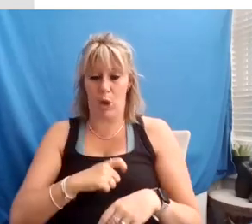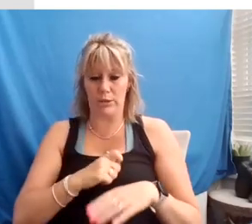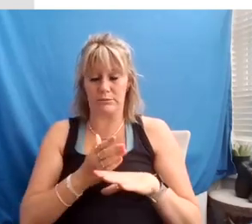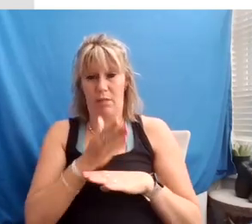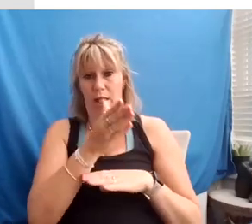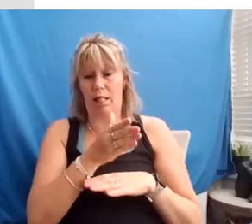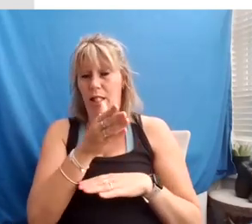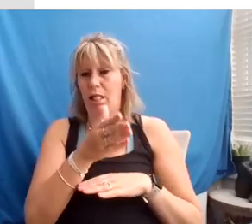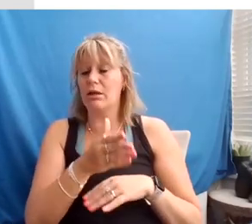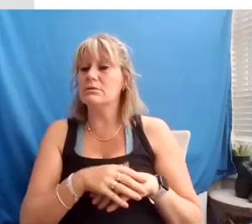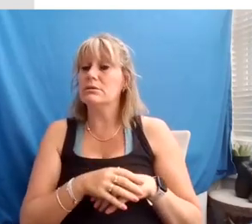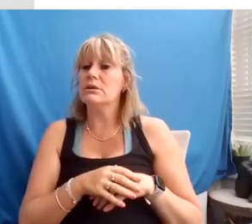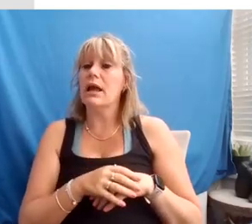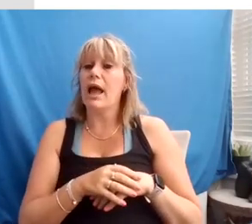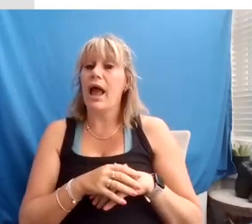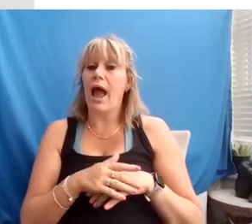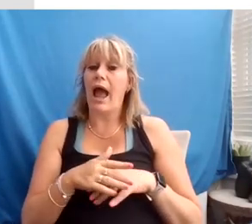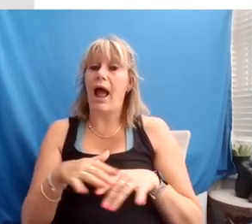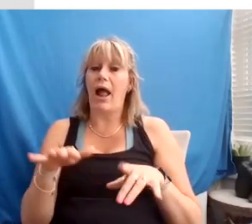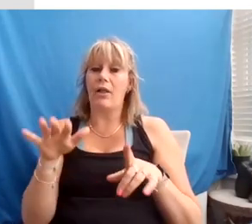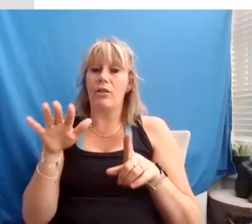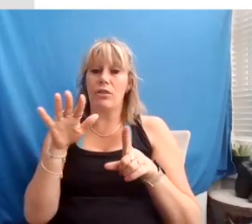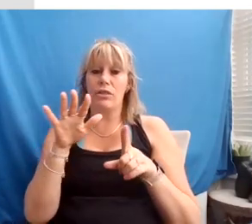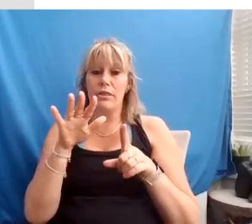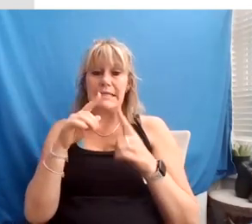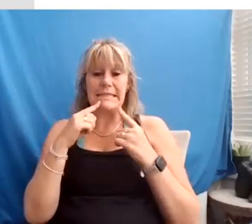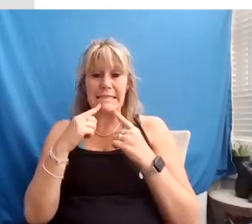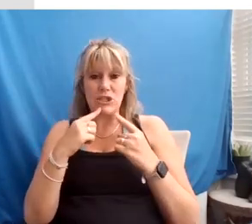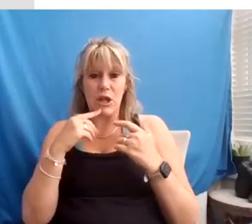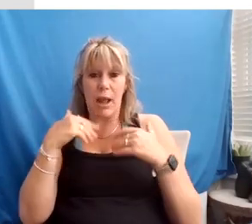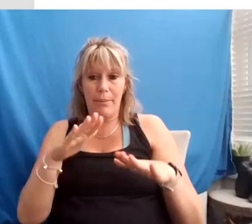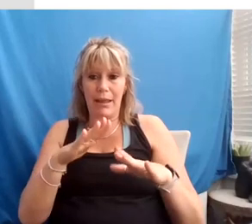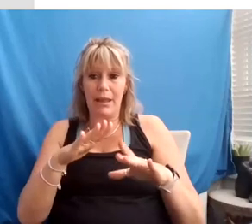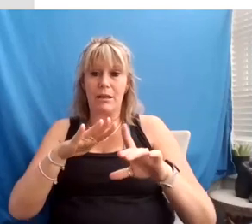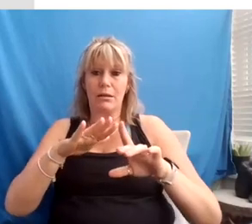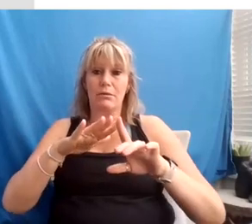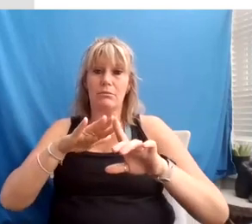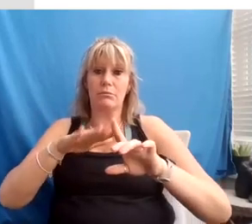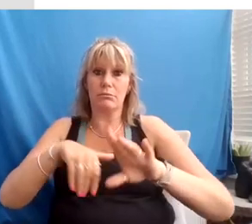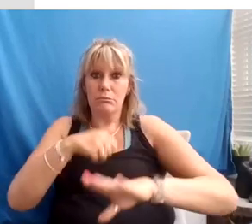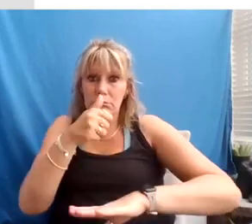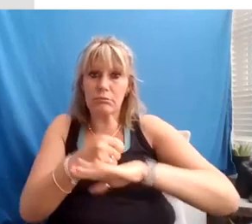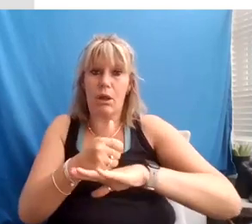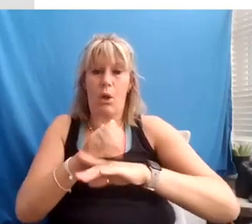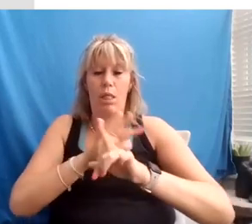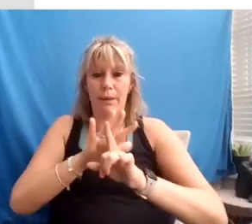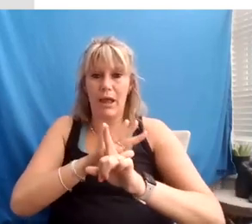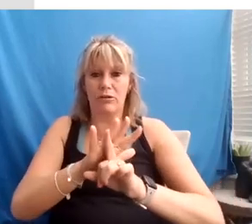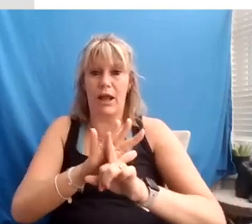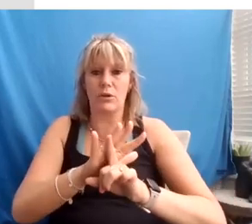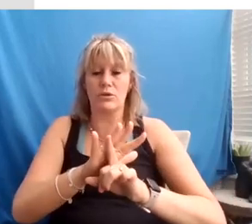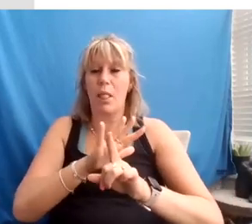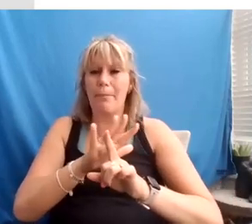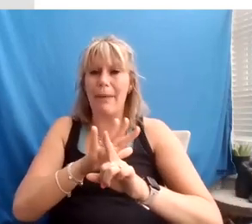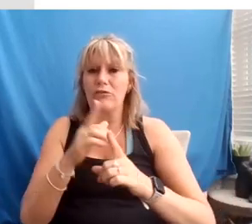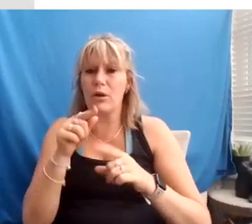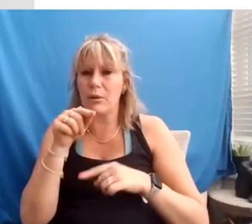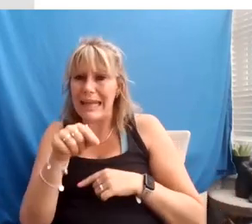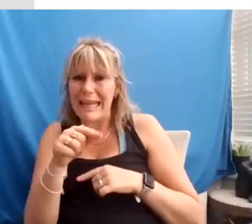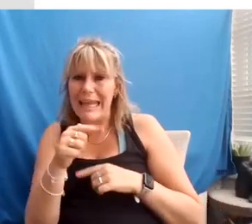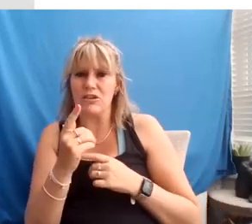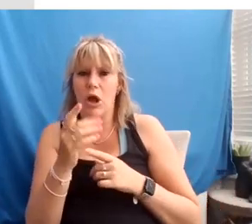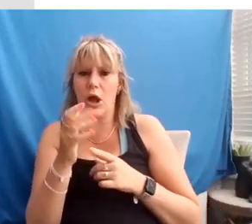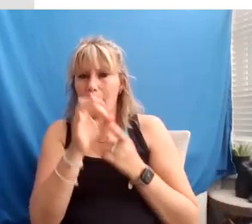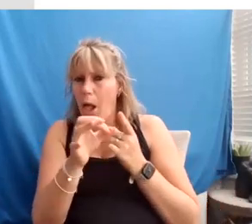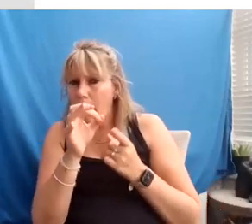had prepared all the backgrounds. So the background here is like purpley, different shades of mauve and white